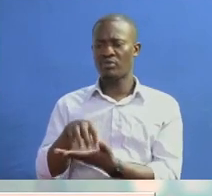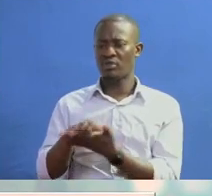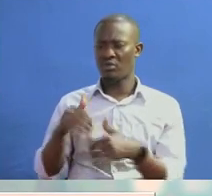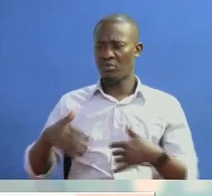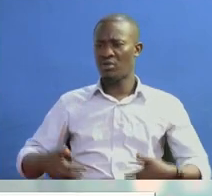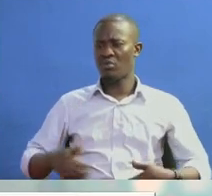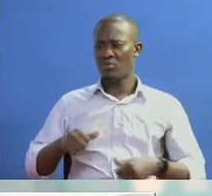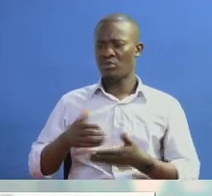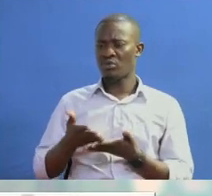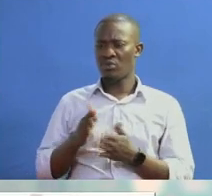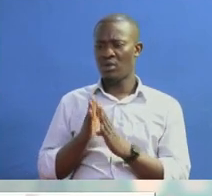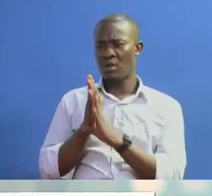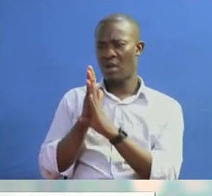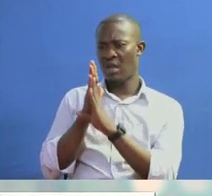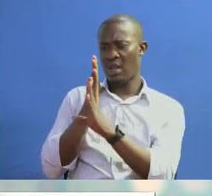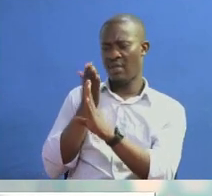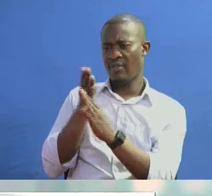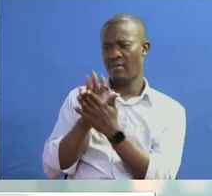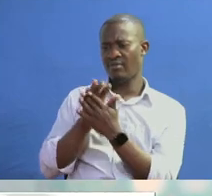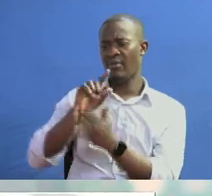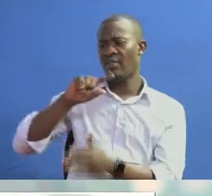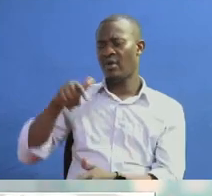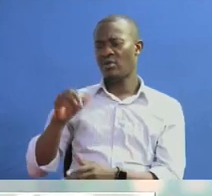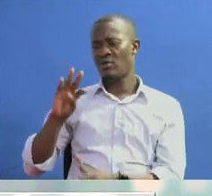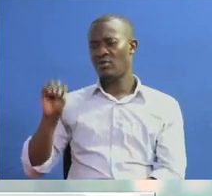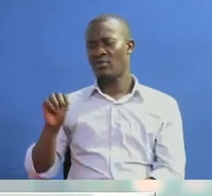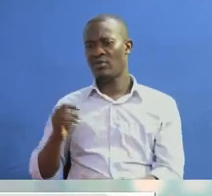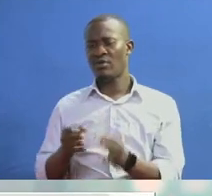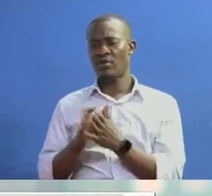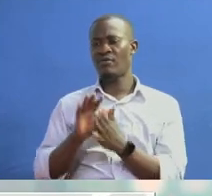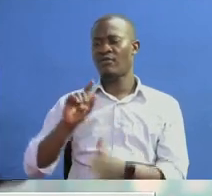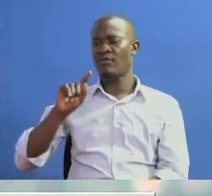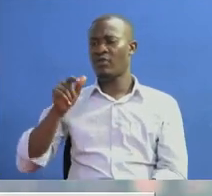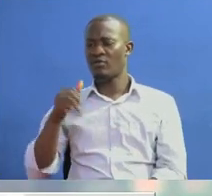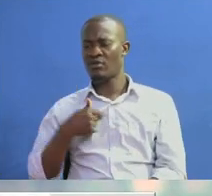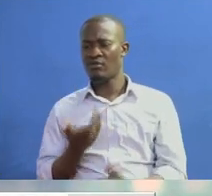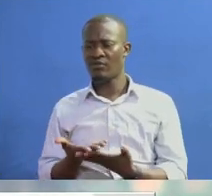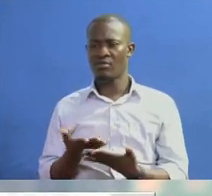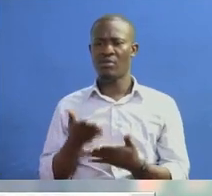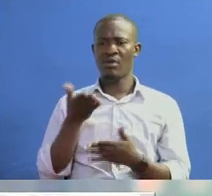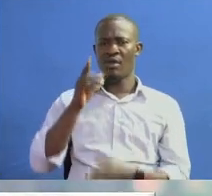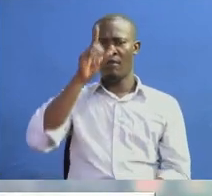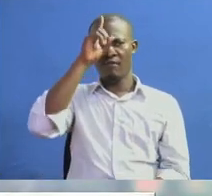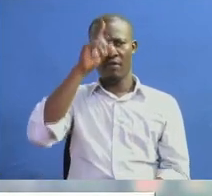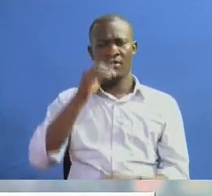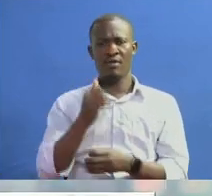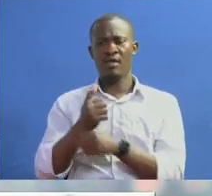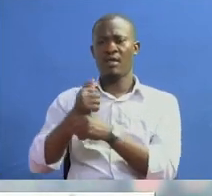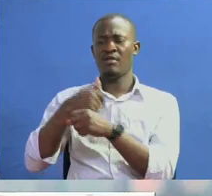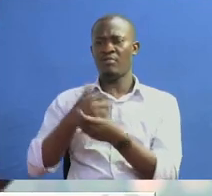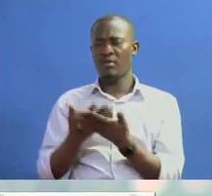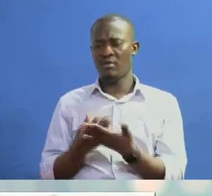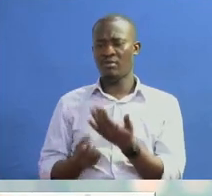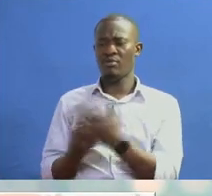see them lining up? Thousands of them. Imagine if thousands of them were in the village helping producing